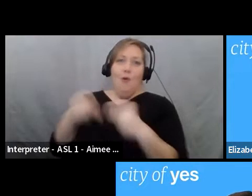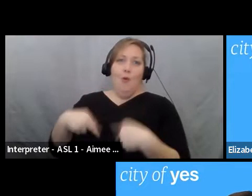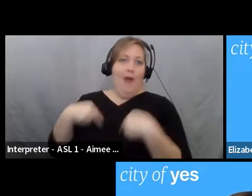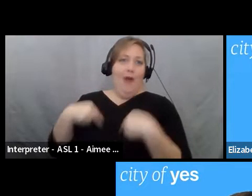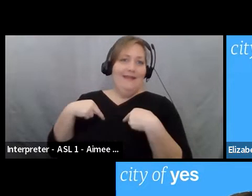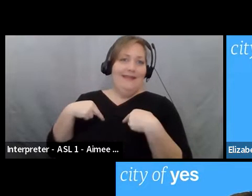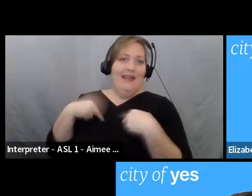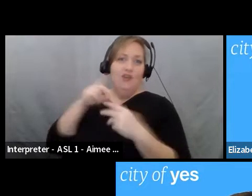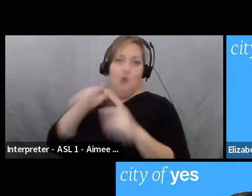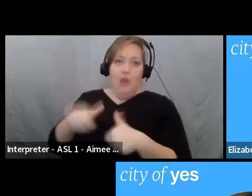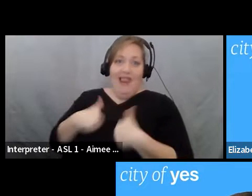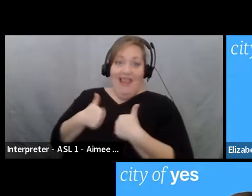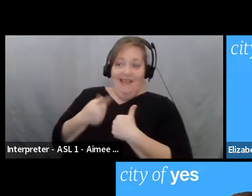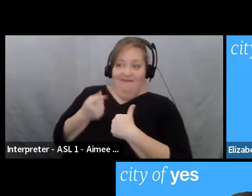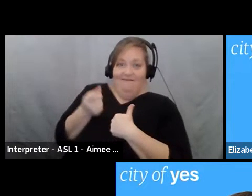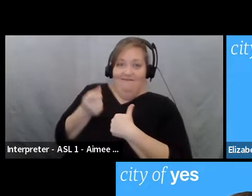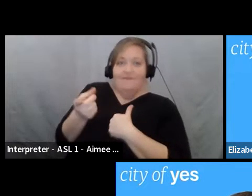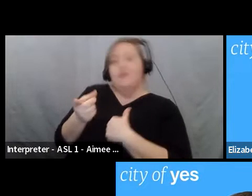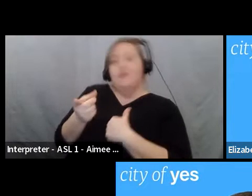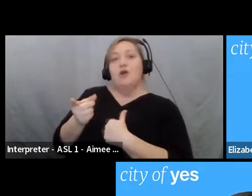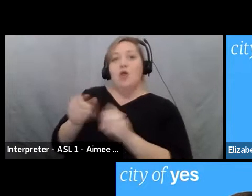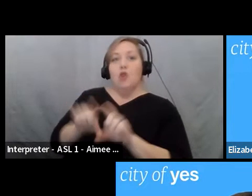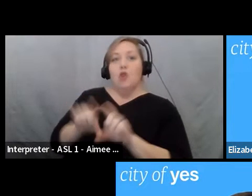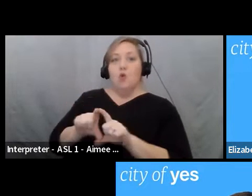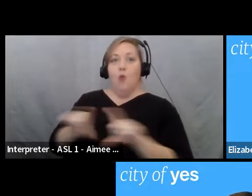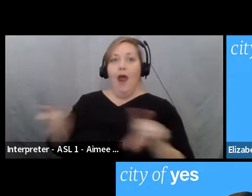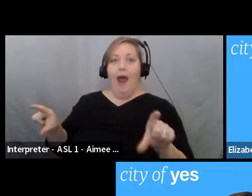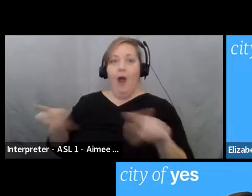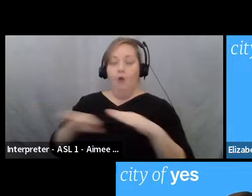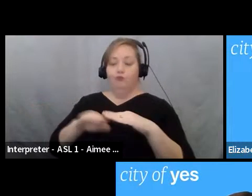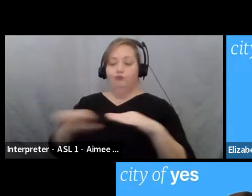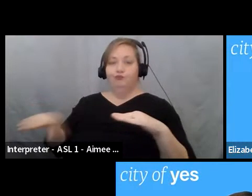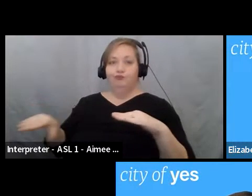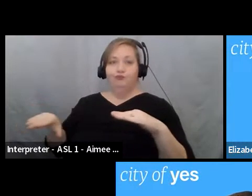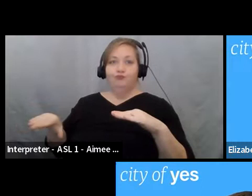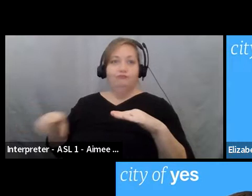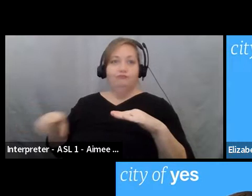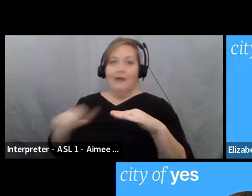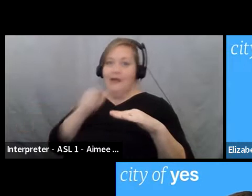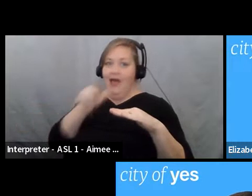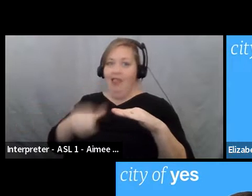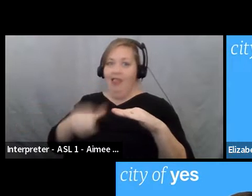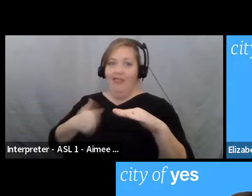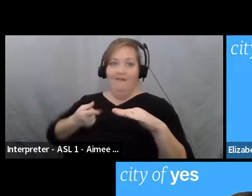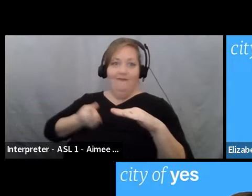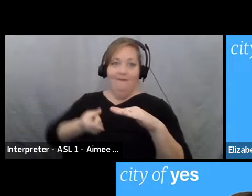to occupy the ground floor. And therefore,